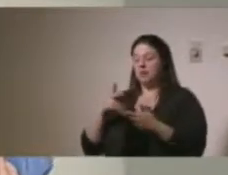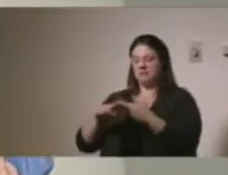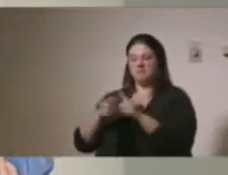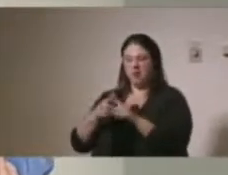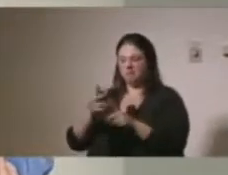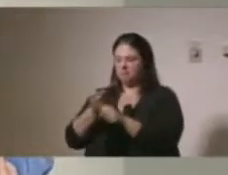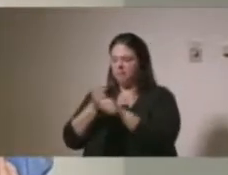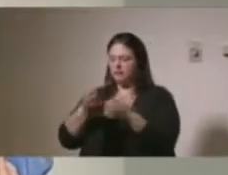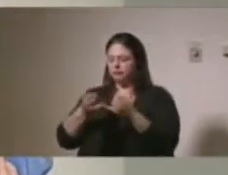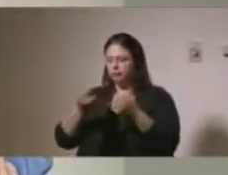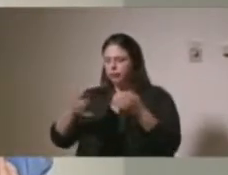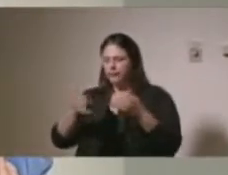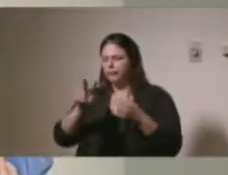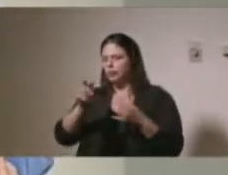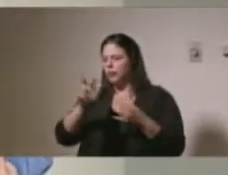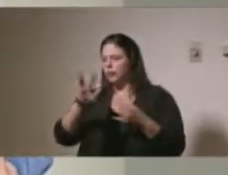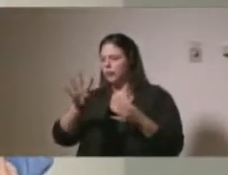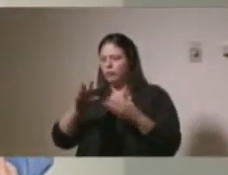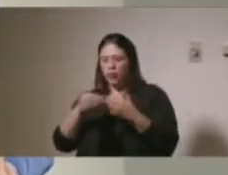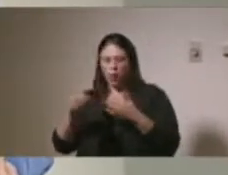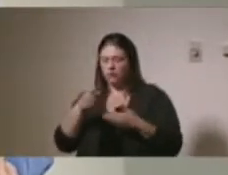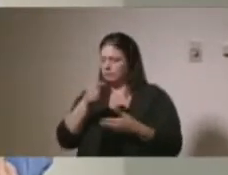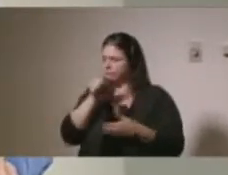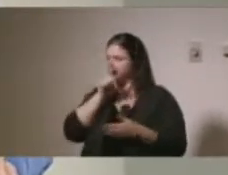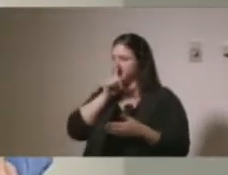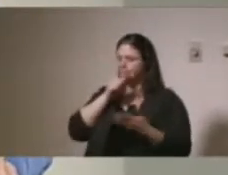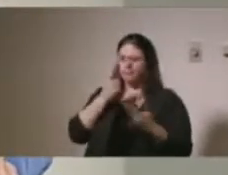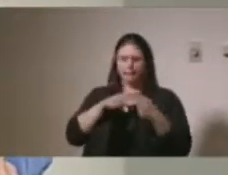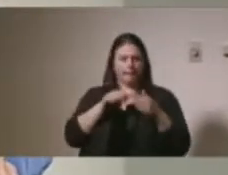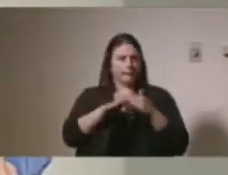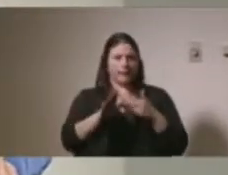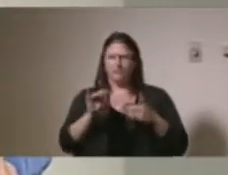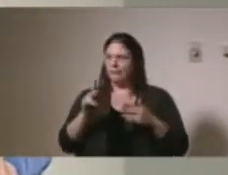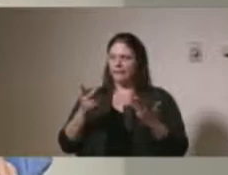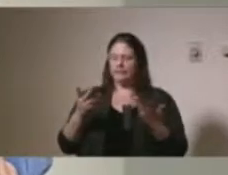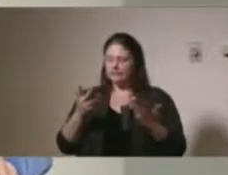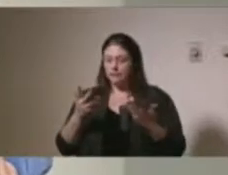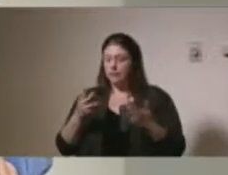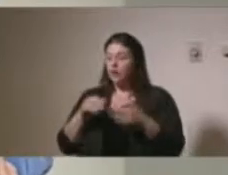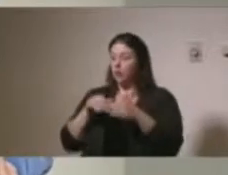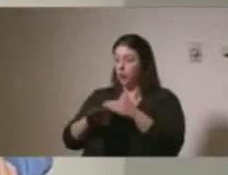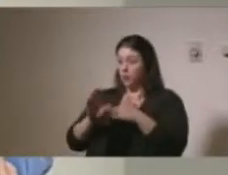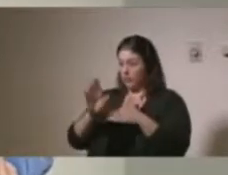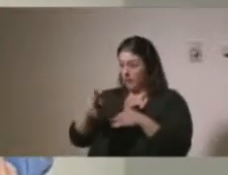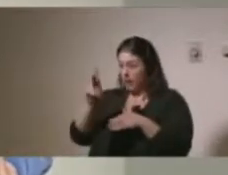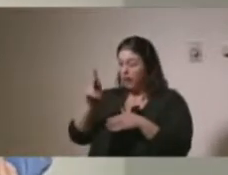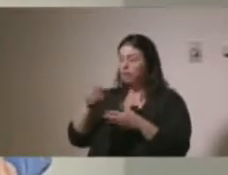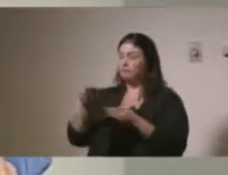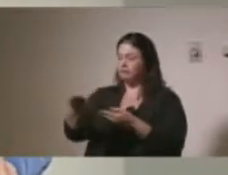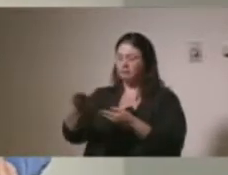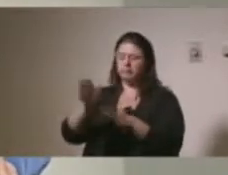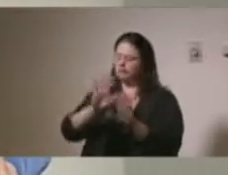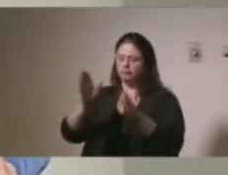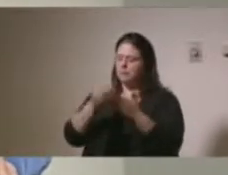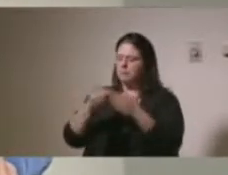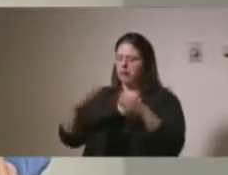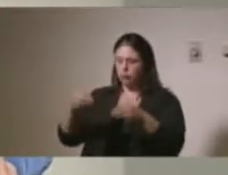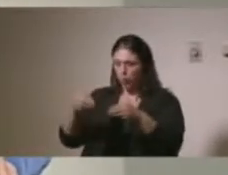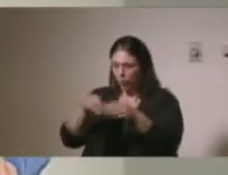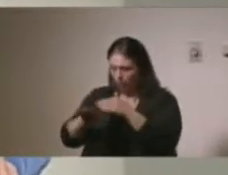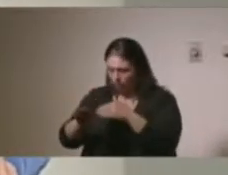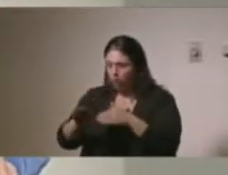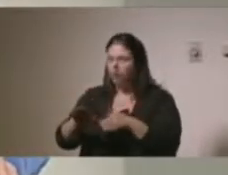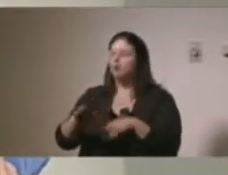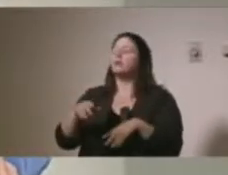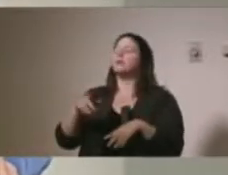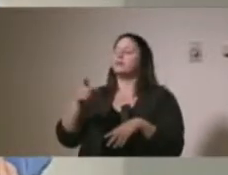have financial services. For him just to cash that check, they charge him $30. So he's left with $200.